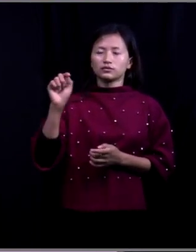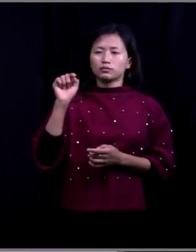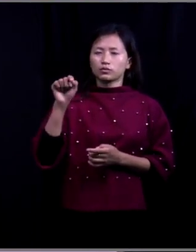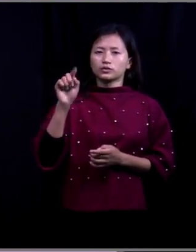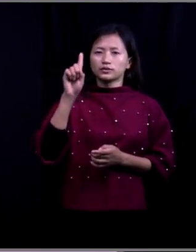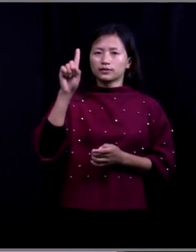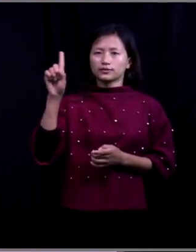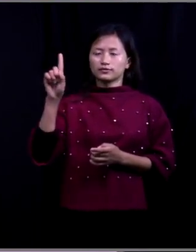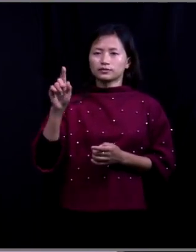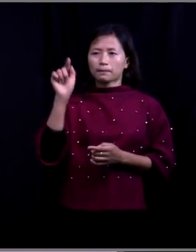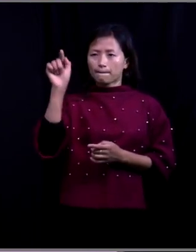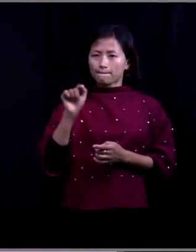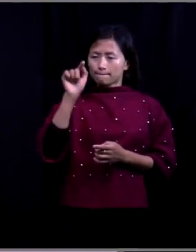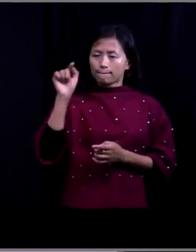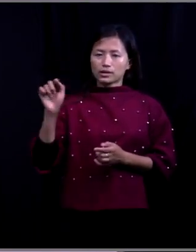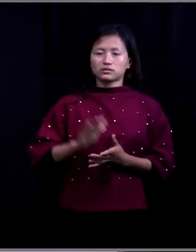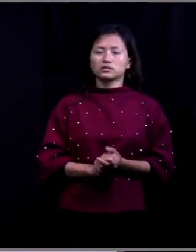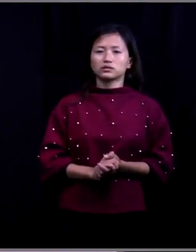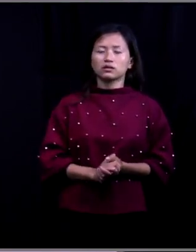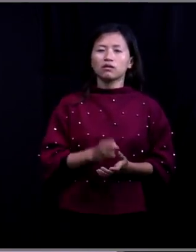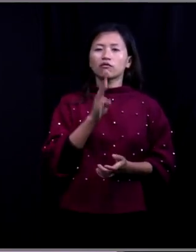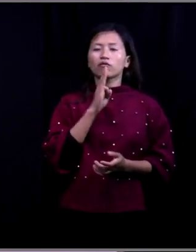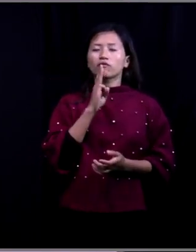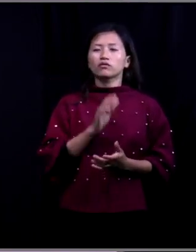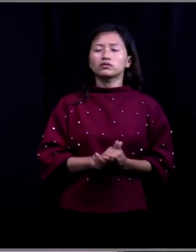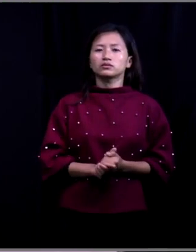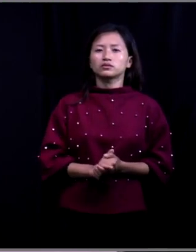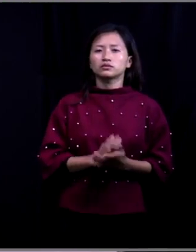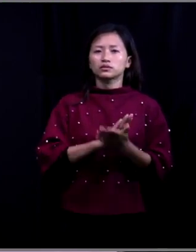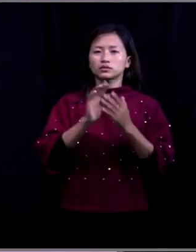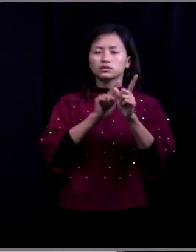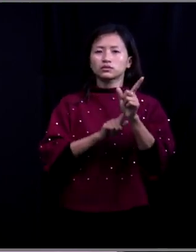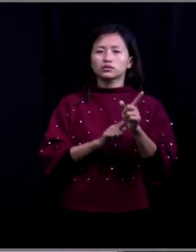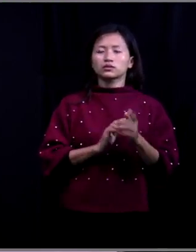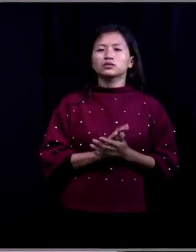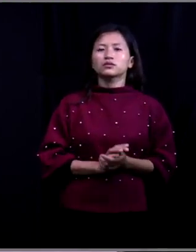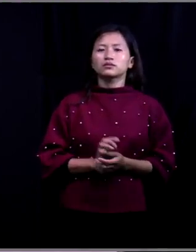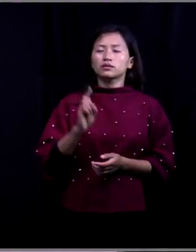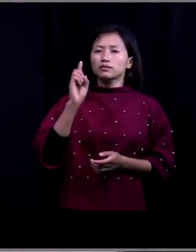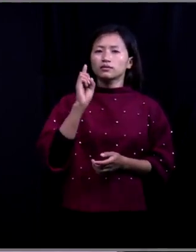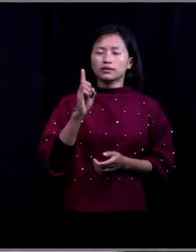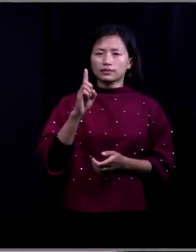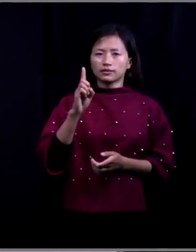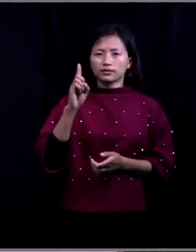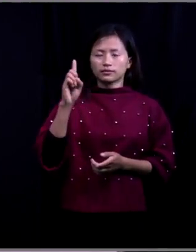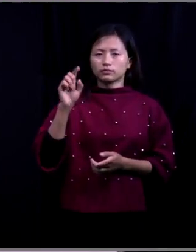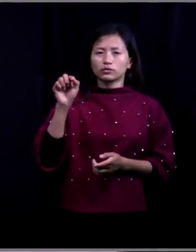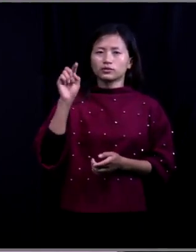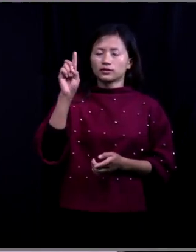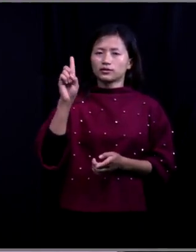11.11%. So the mass percentage of water hydrogen in H2O is